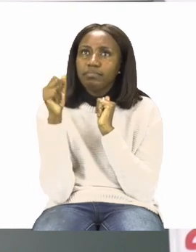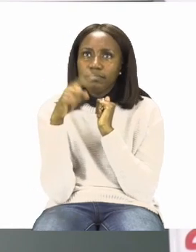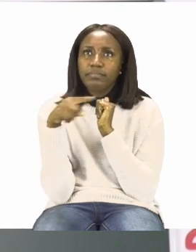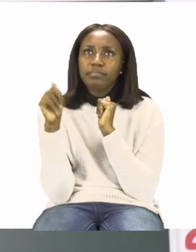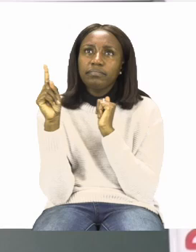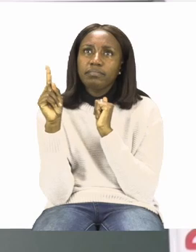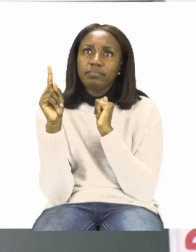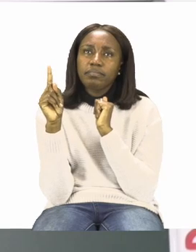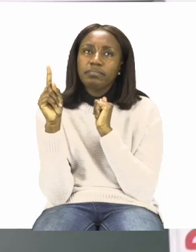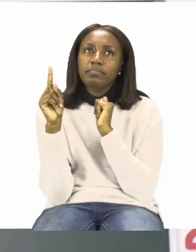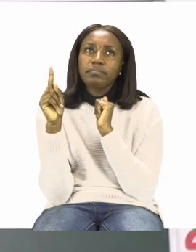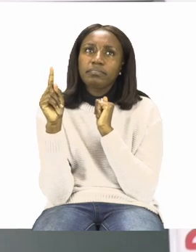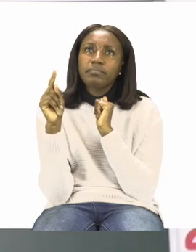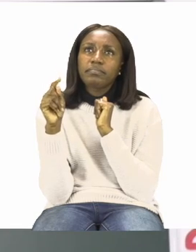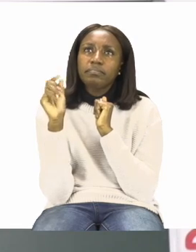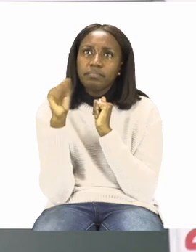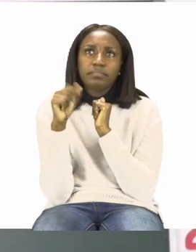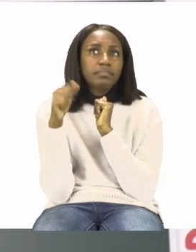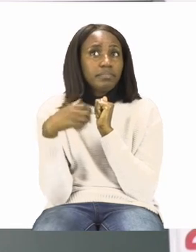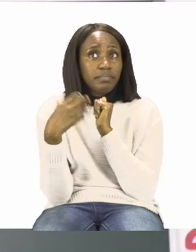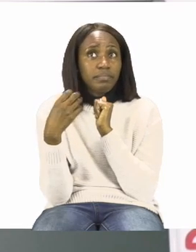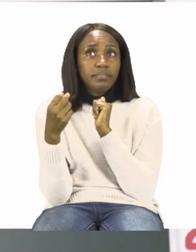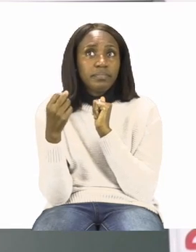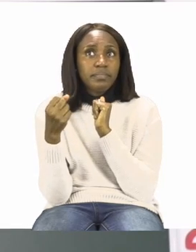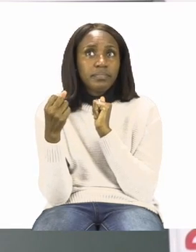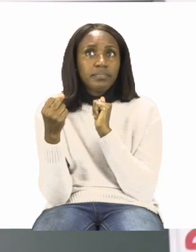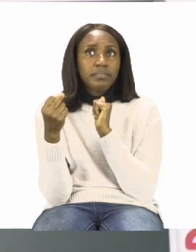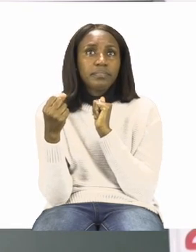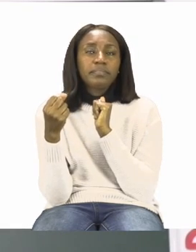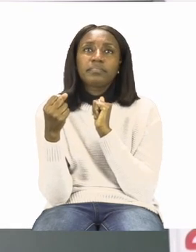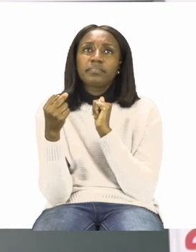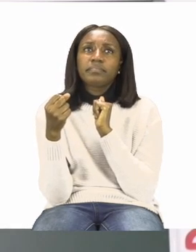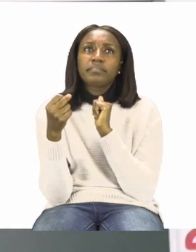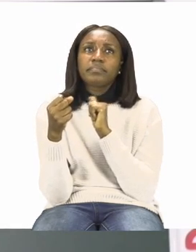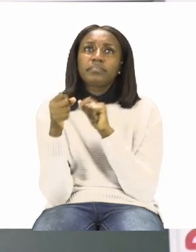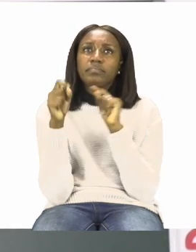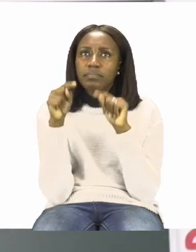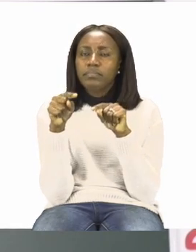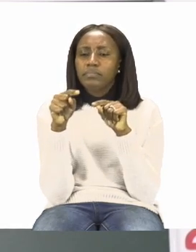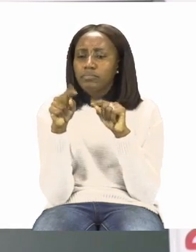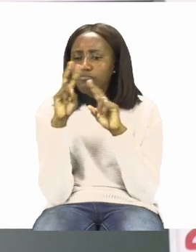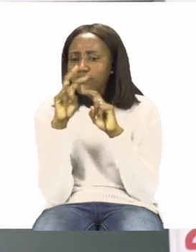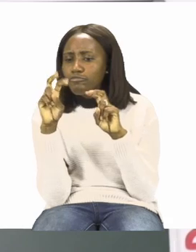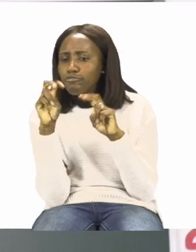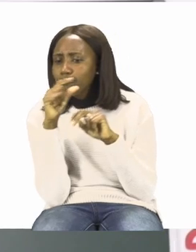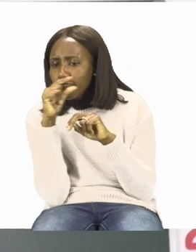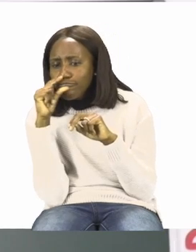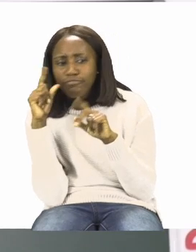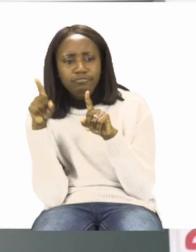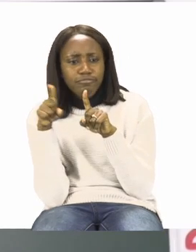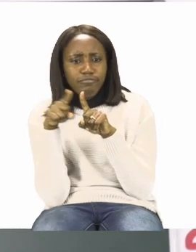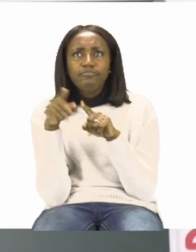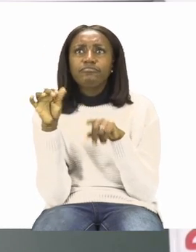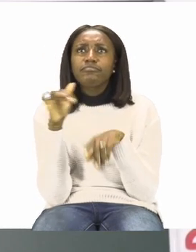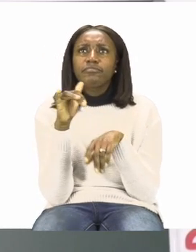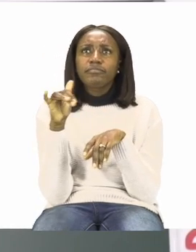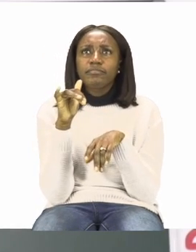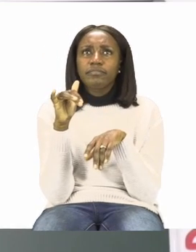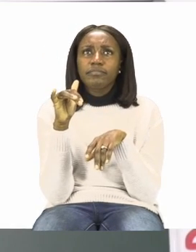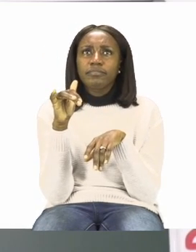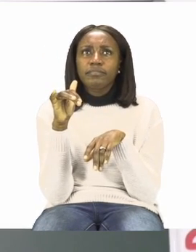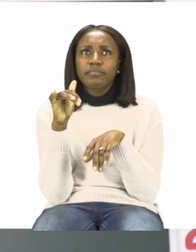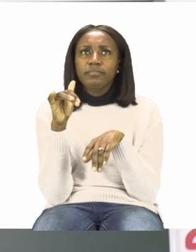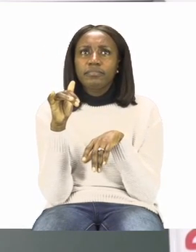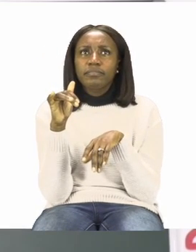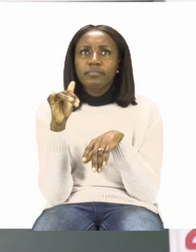Excellent. Yes, we do. So now we need to find the word chalkboard. Let's move up